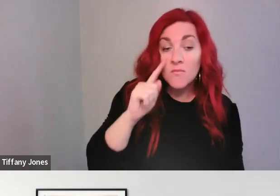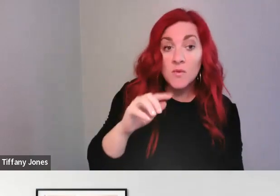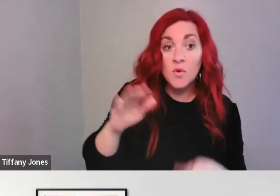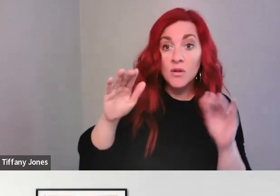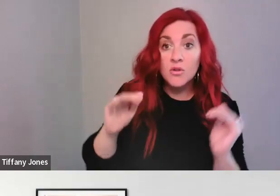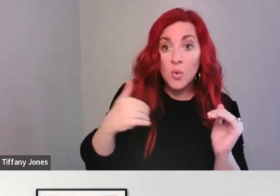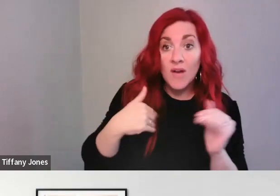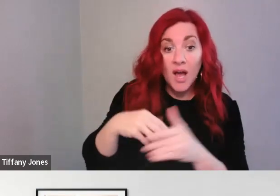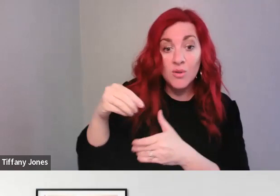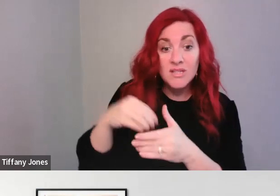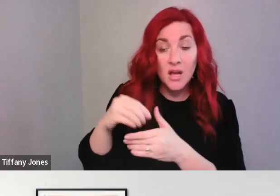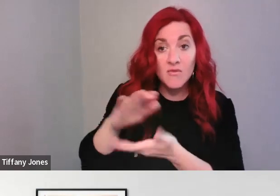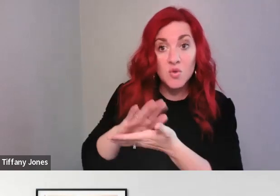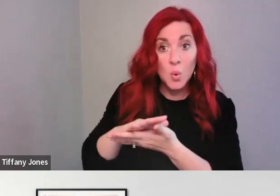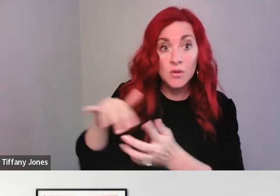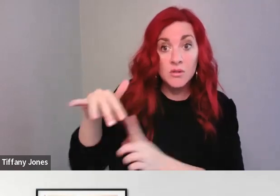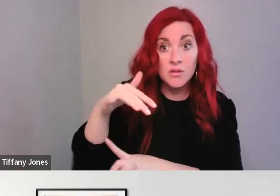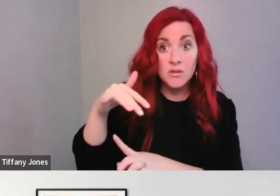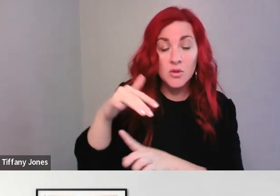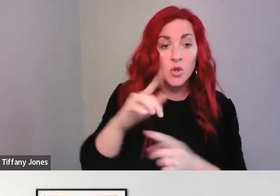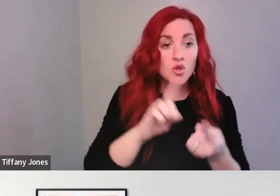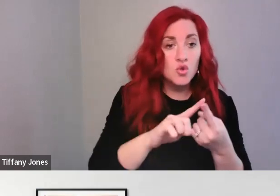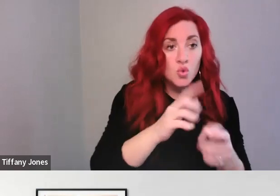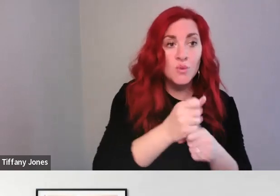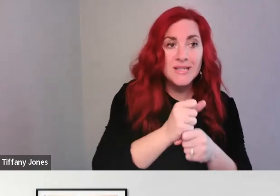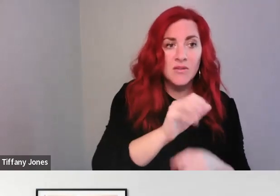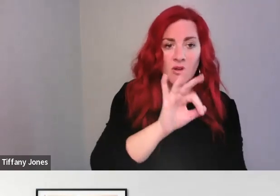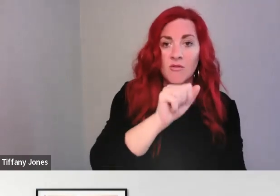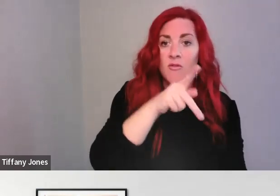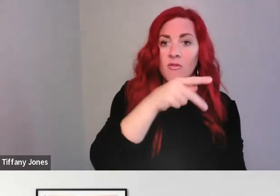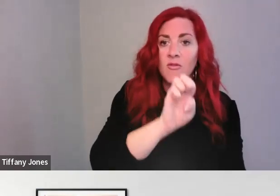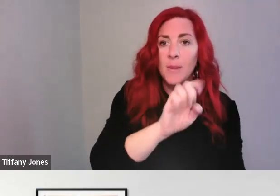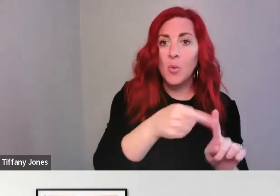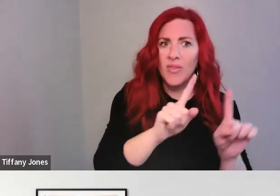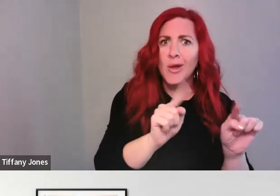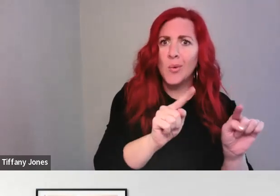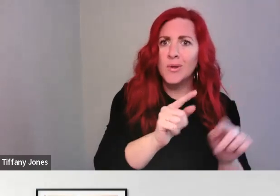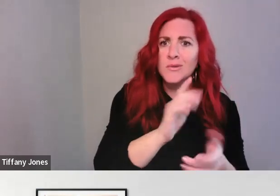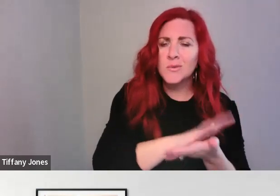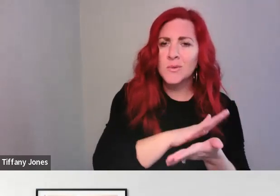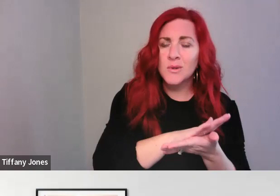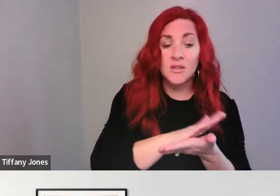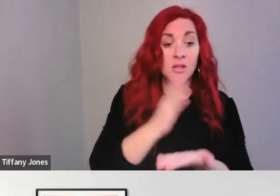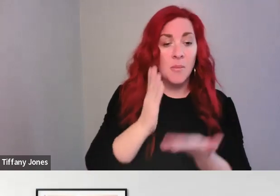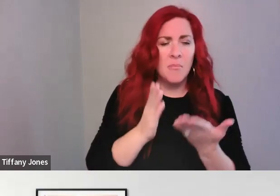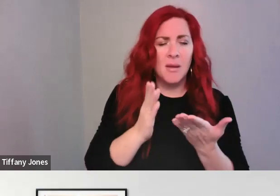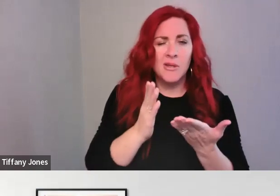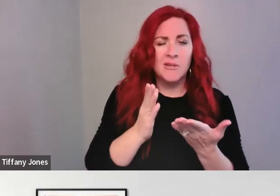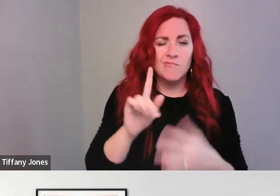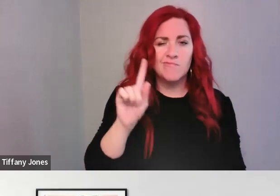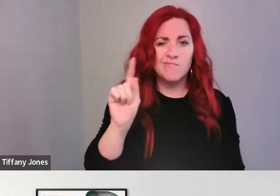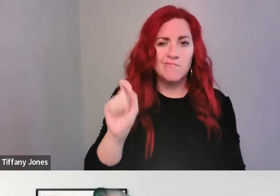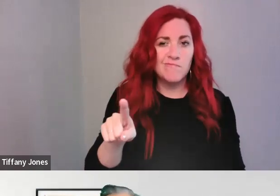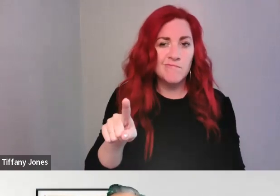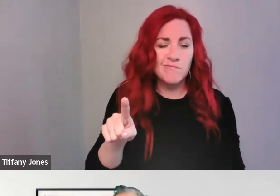setting in order to receive FAPE when they're at school? And it may also become a question of,